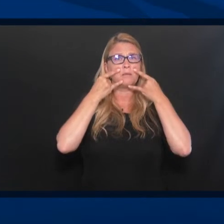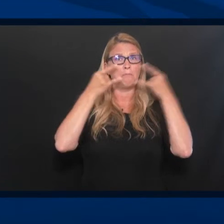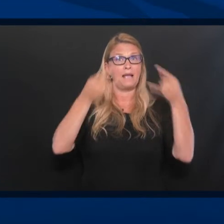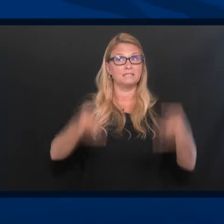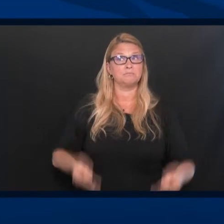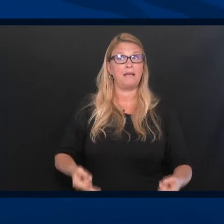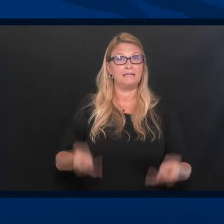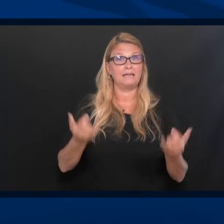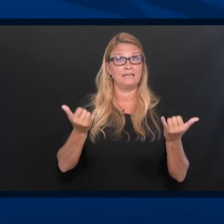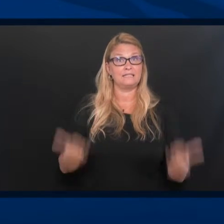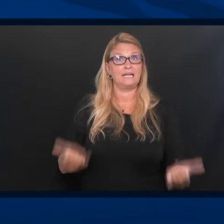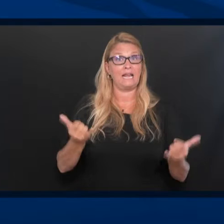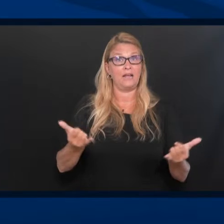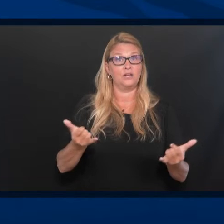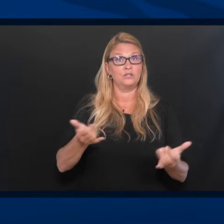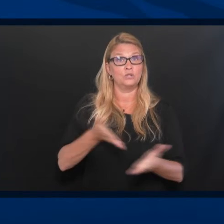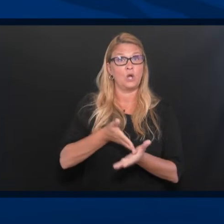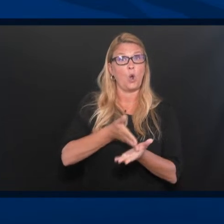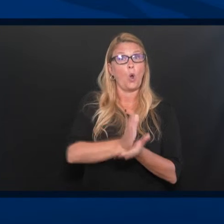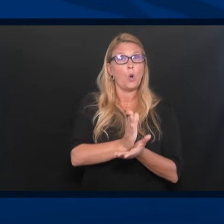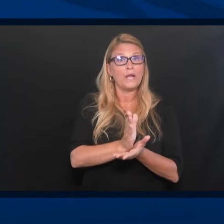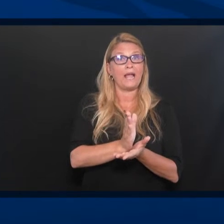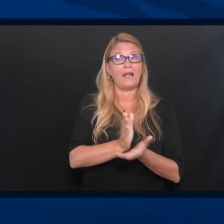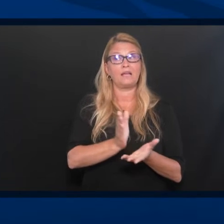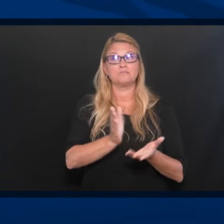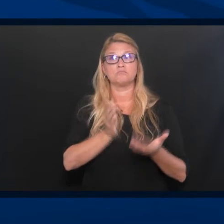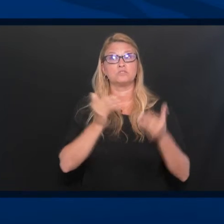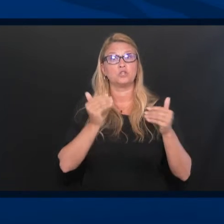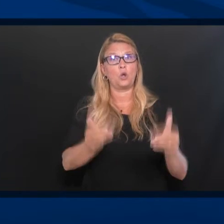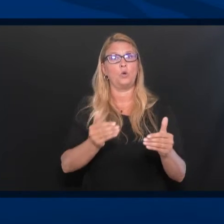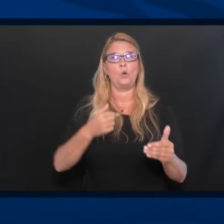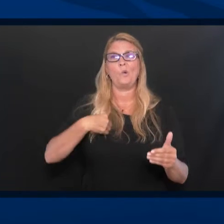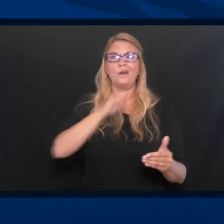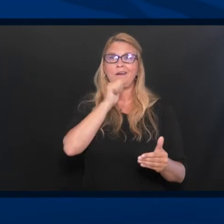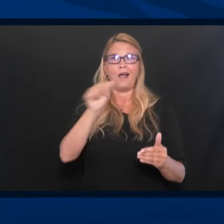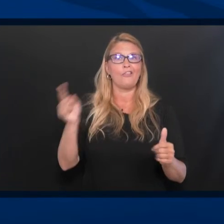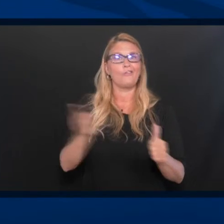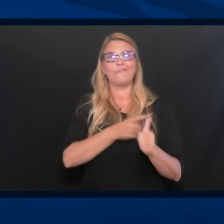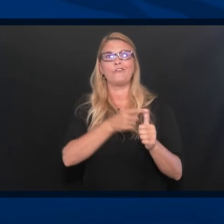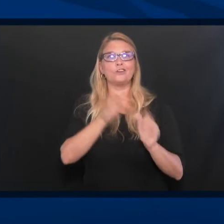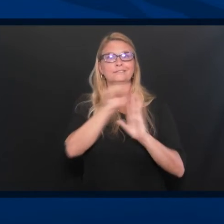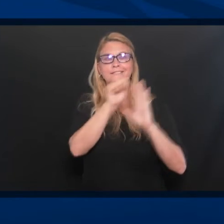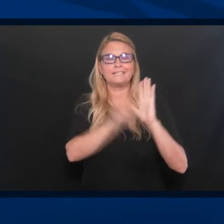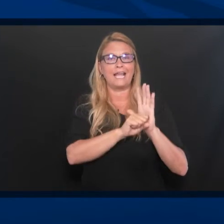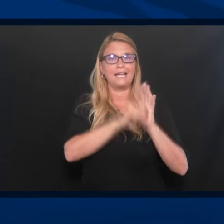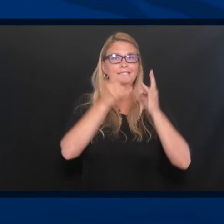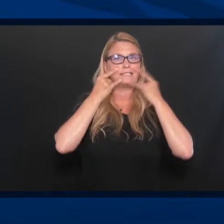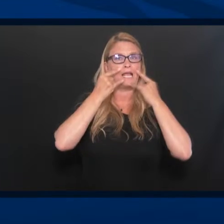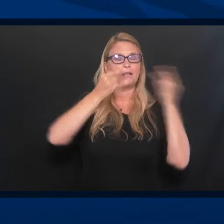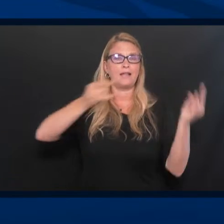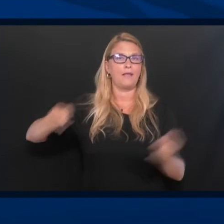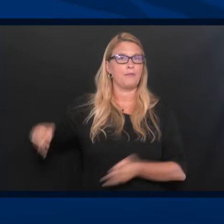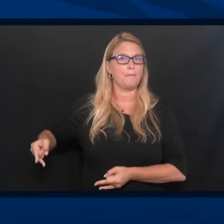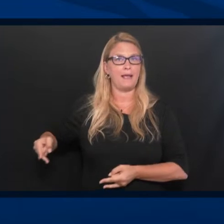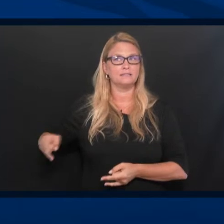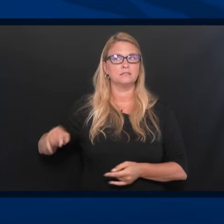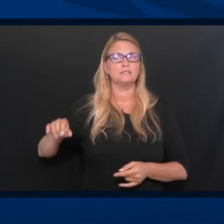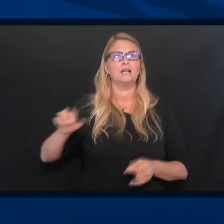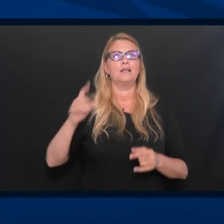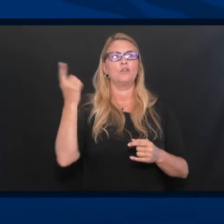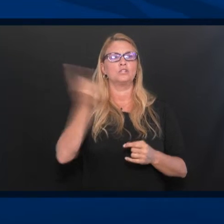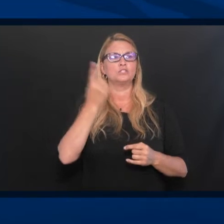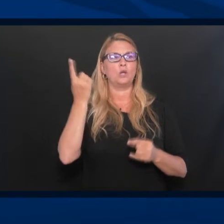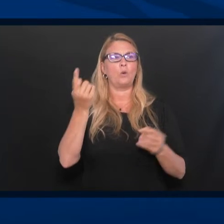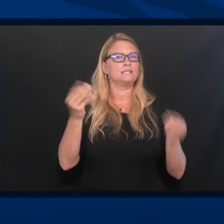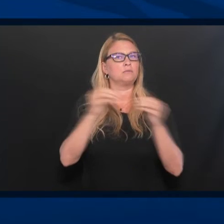now is an okay thing to do. We are not the first state to get rid of the mask, and there's always more studies